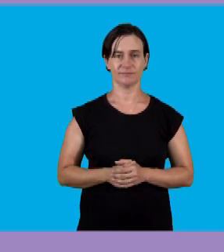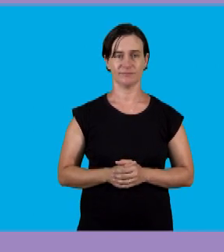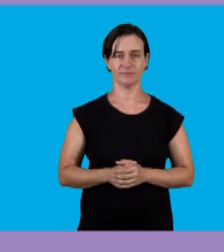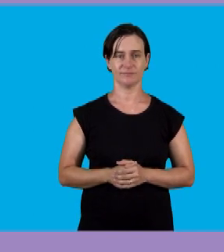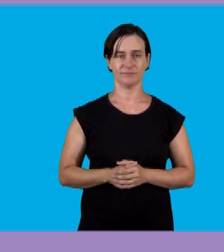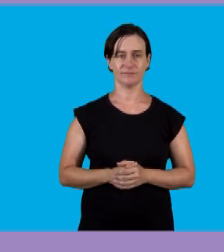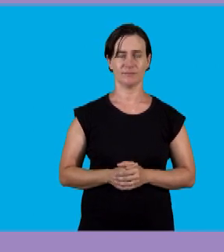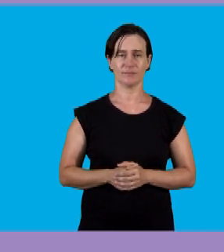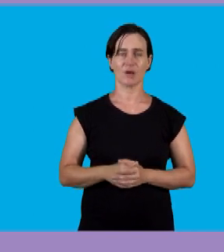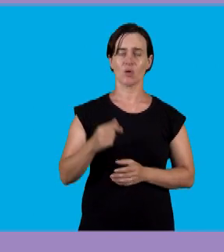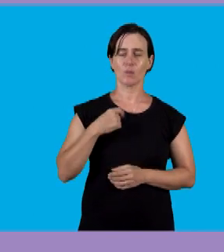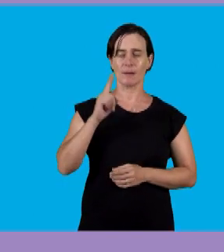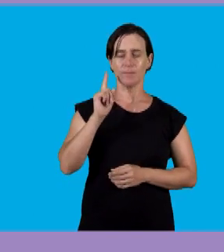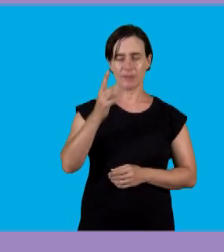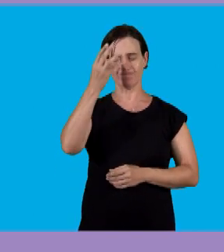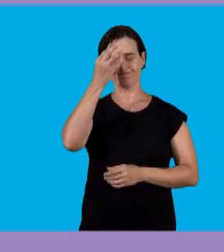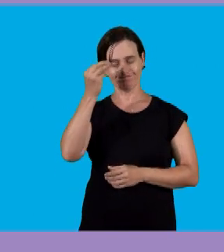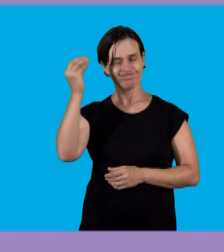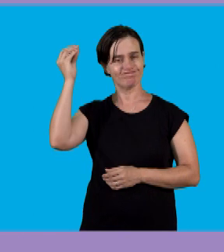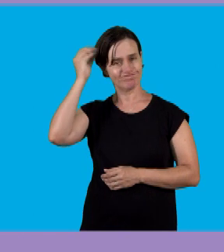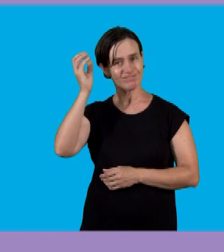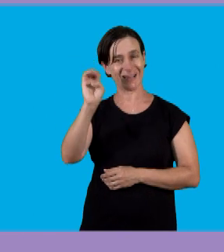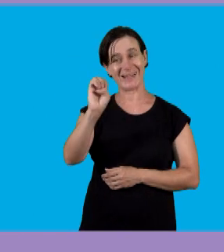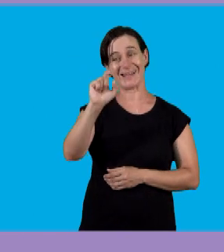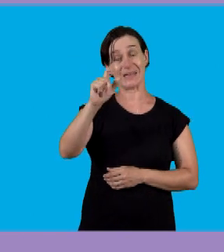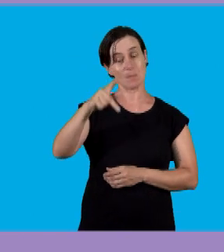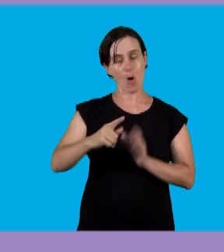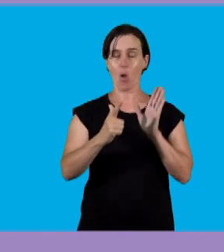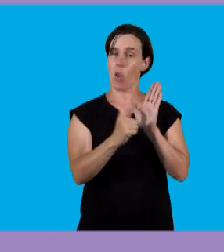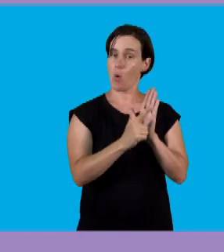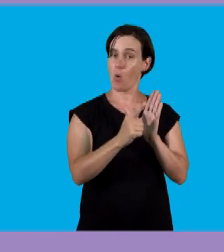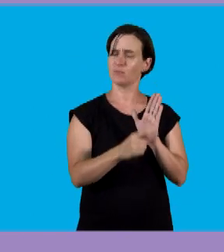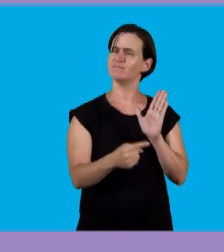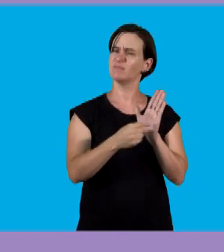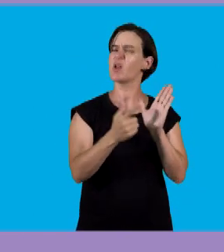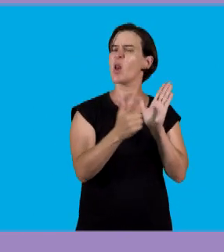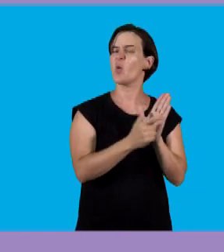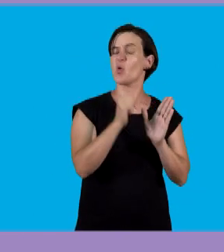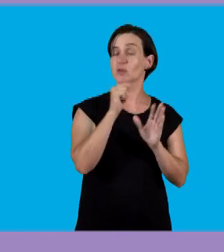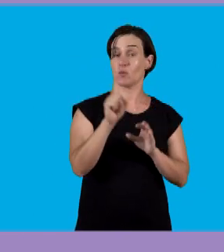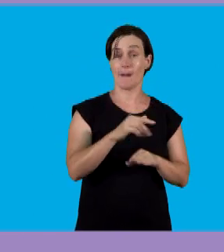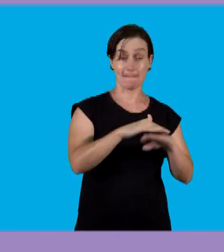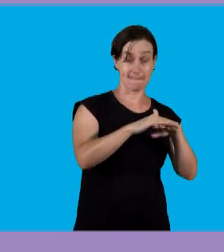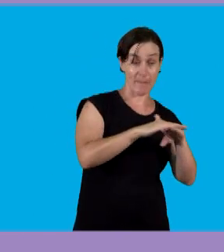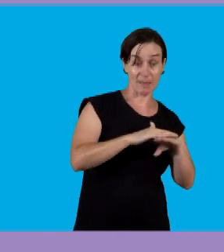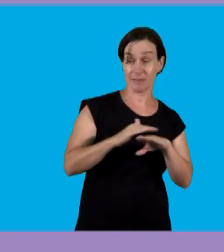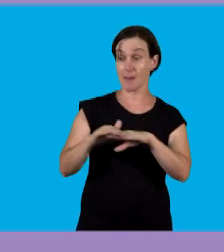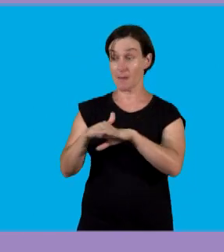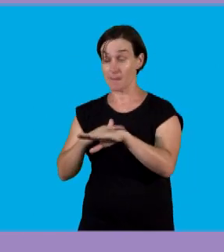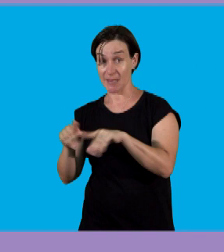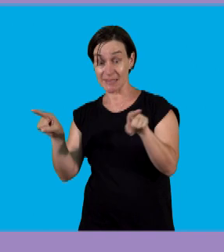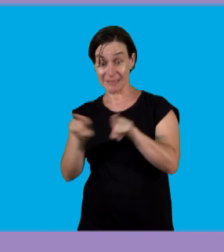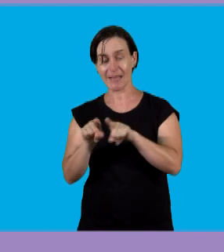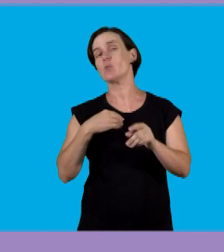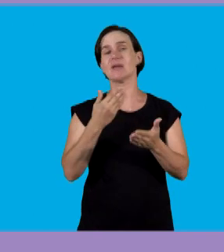need to remember our exponent laws here. Remember, exponent law says if the base is the same, then we are going